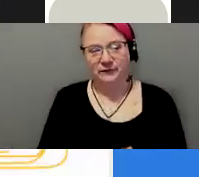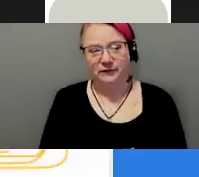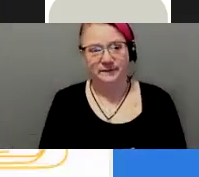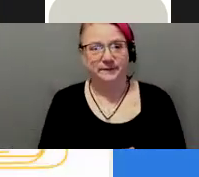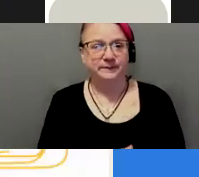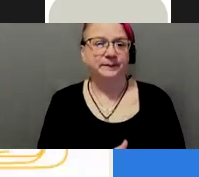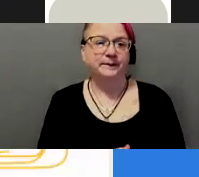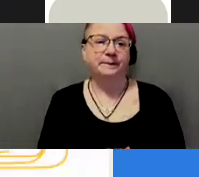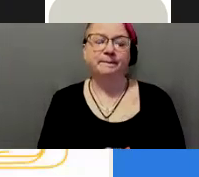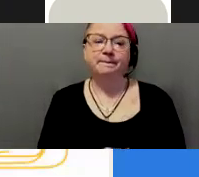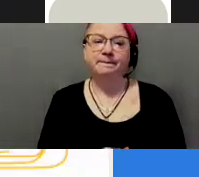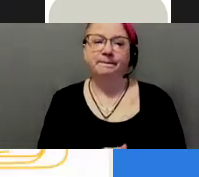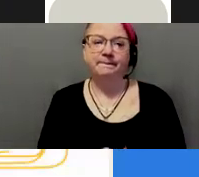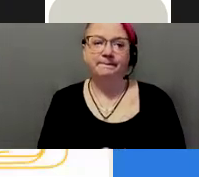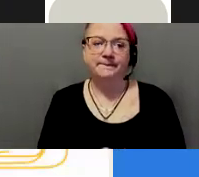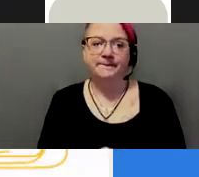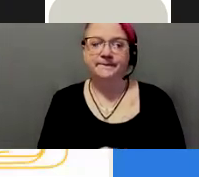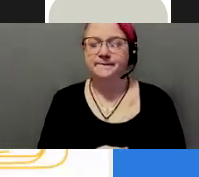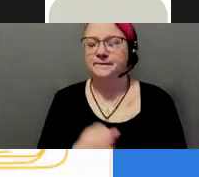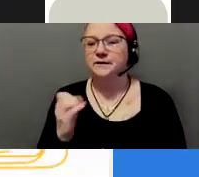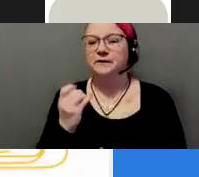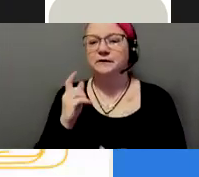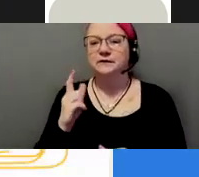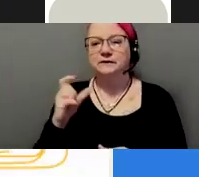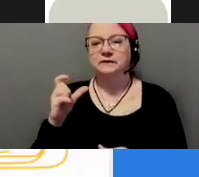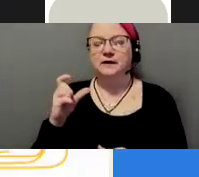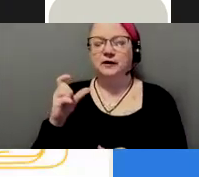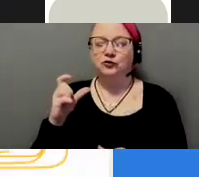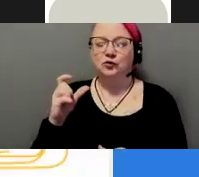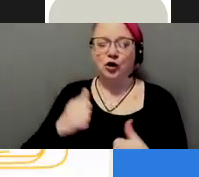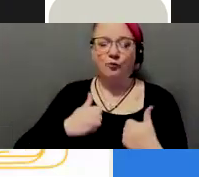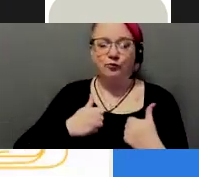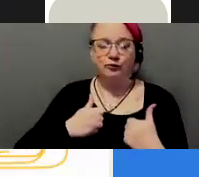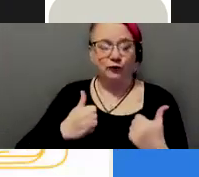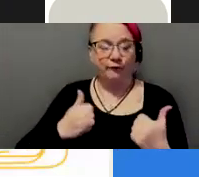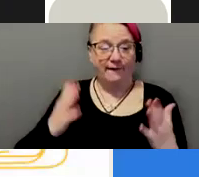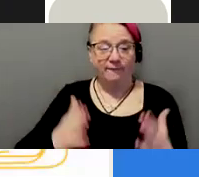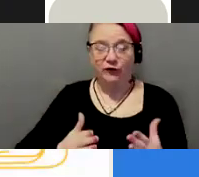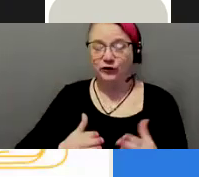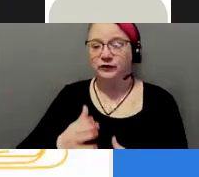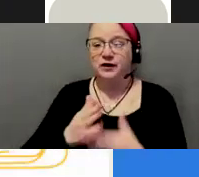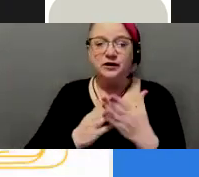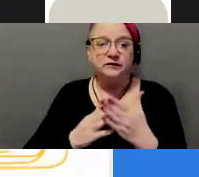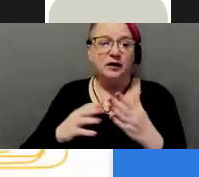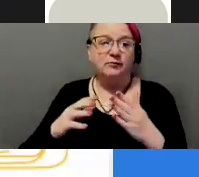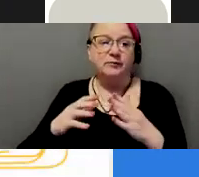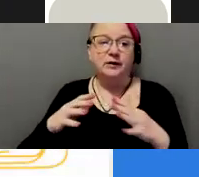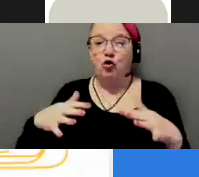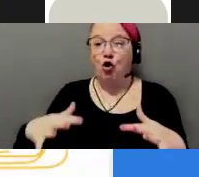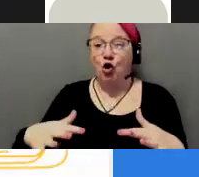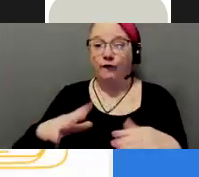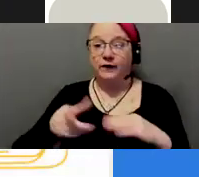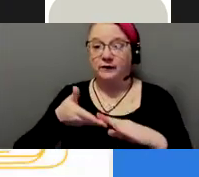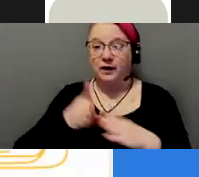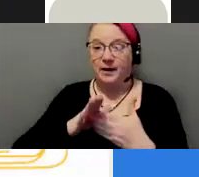This is common among child sexual abuse survivors as well. Some survivors reported being nervous about becoming parents and fearful for